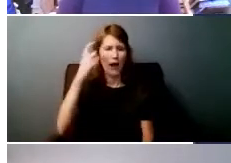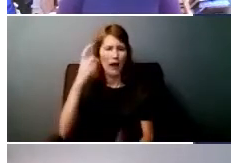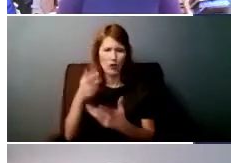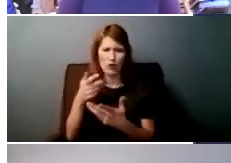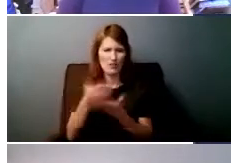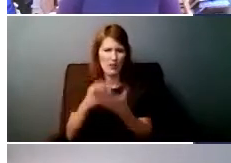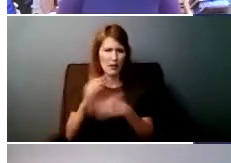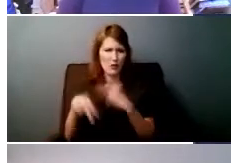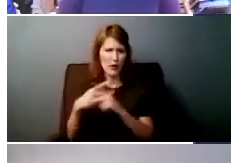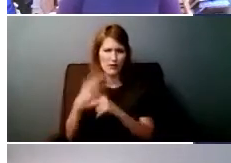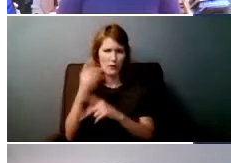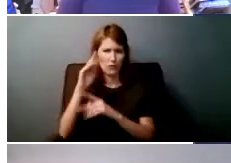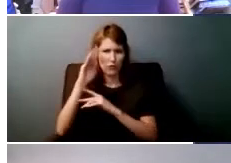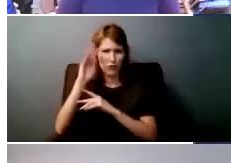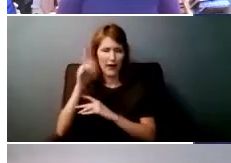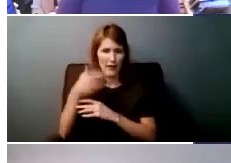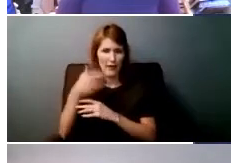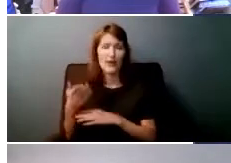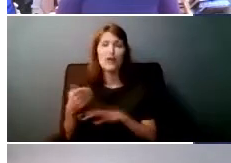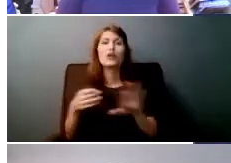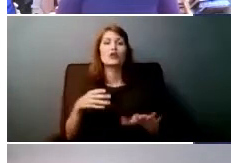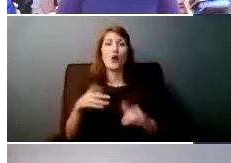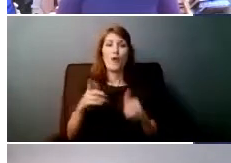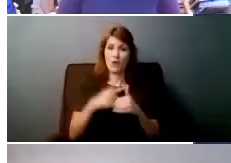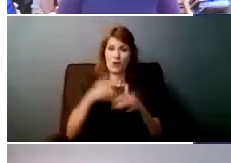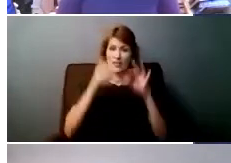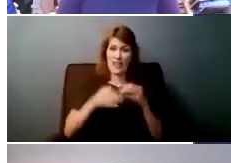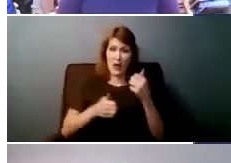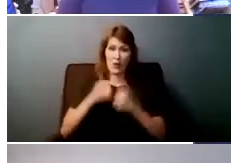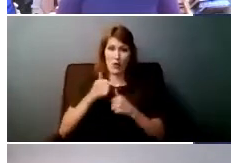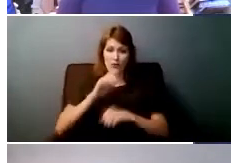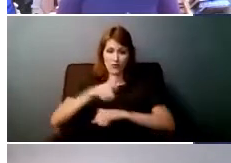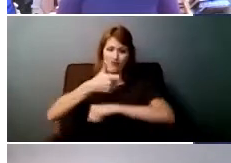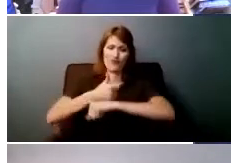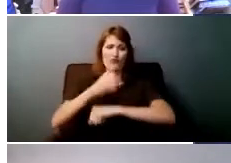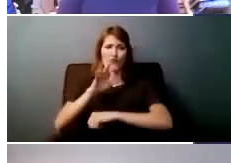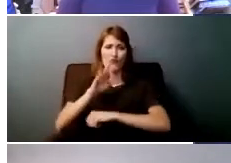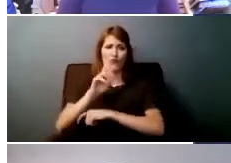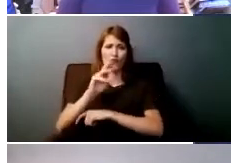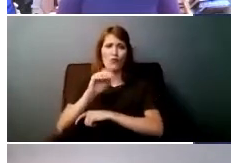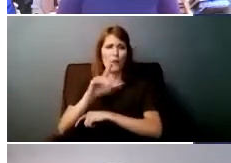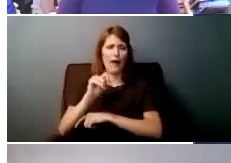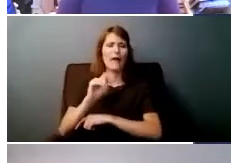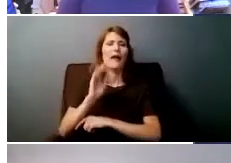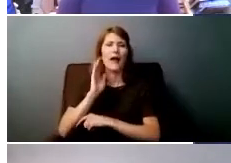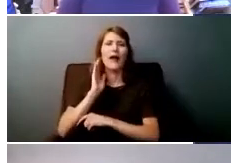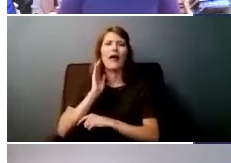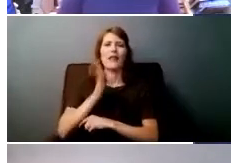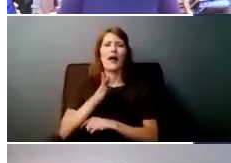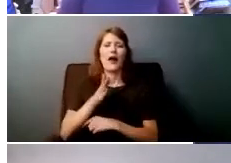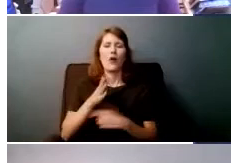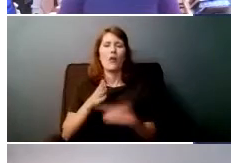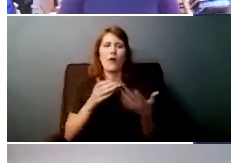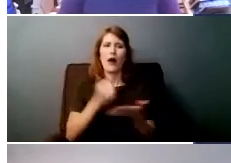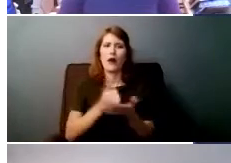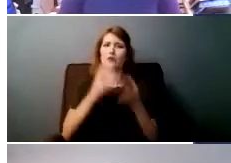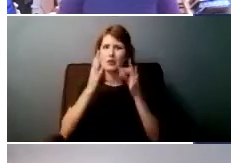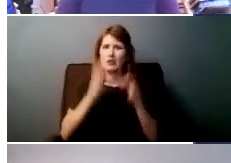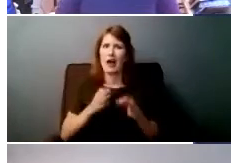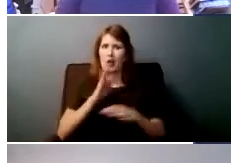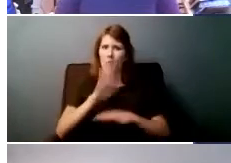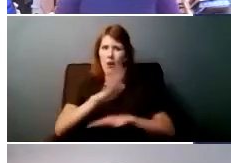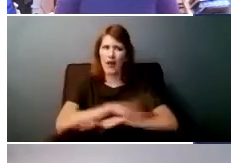what format your event will take will greatly dictate and actually immediately eliminate some virtual event platforms.